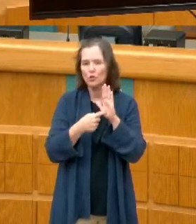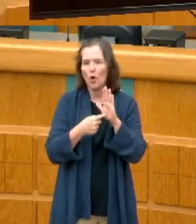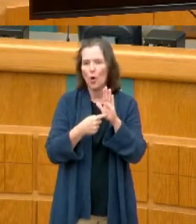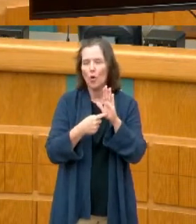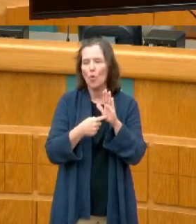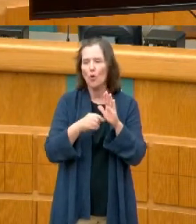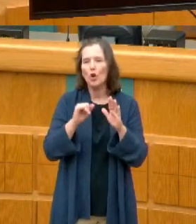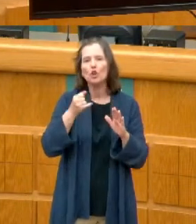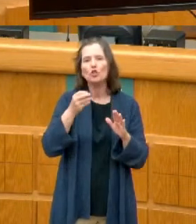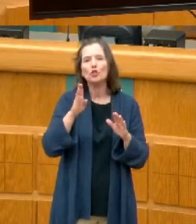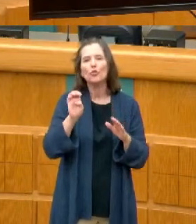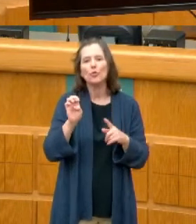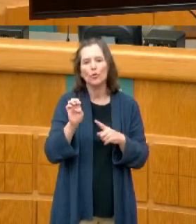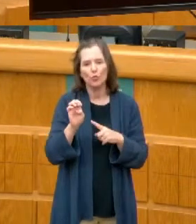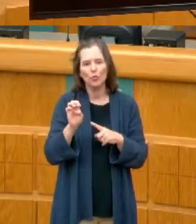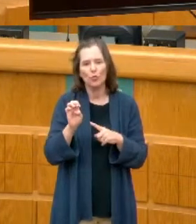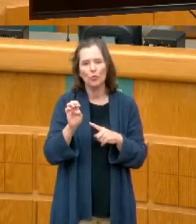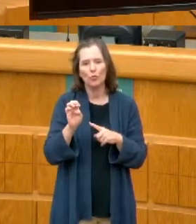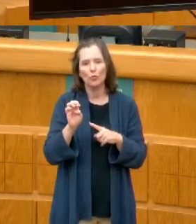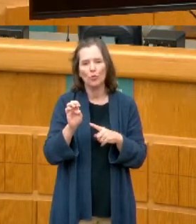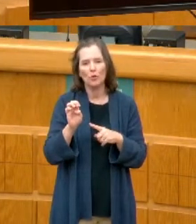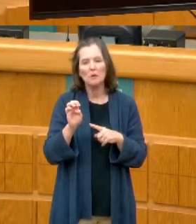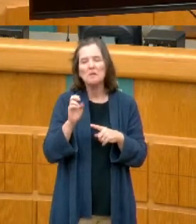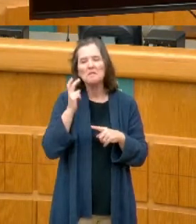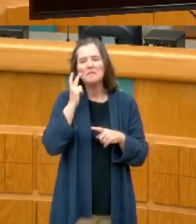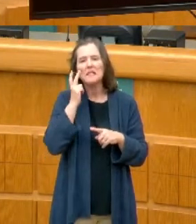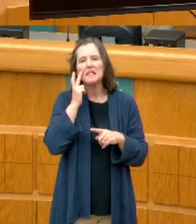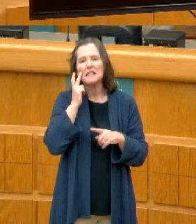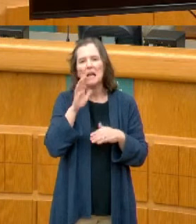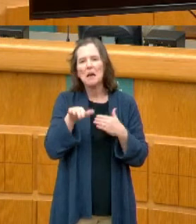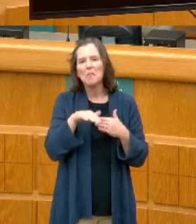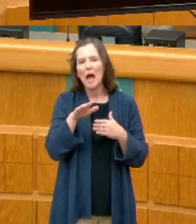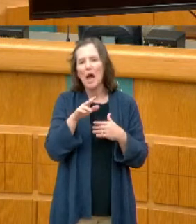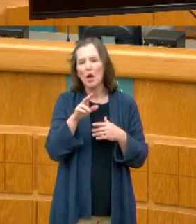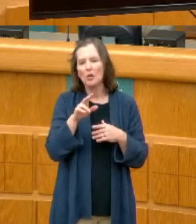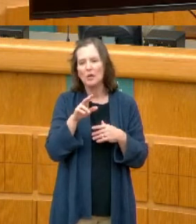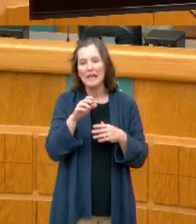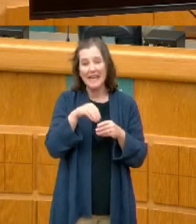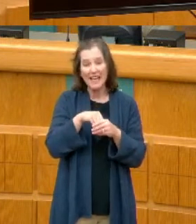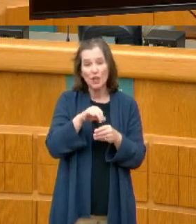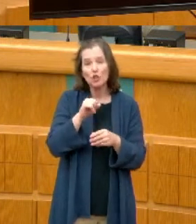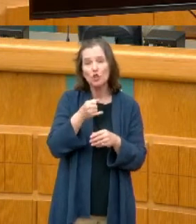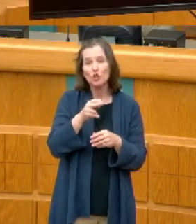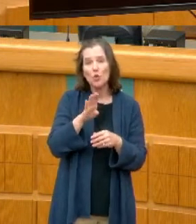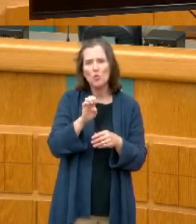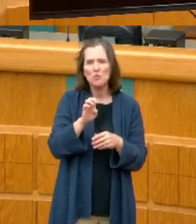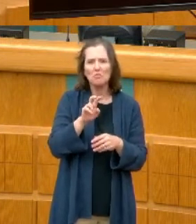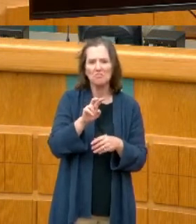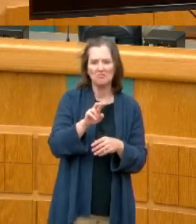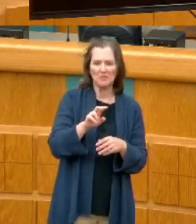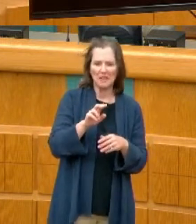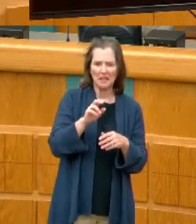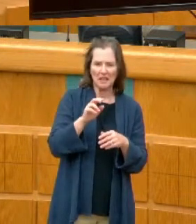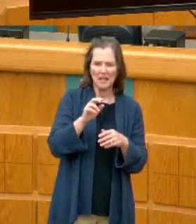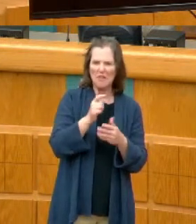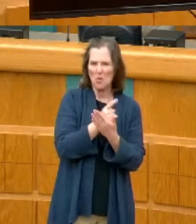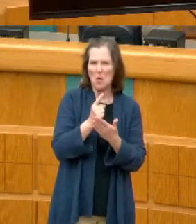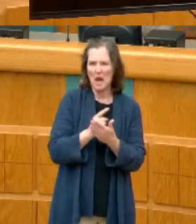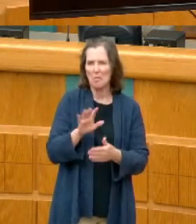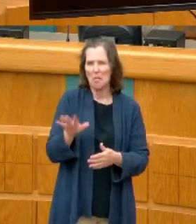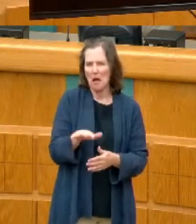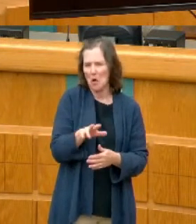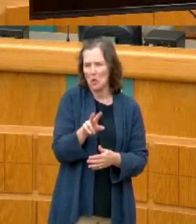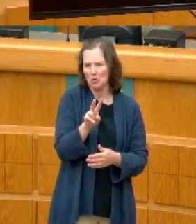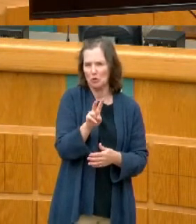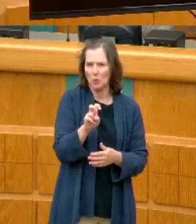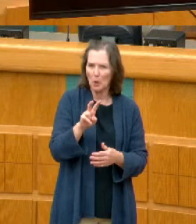you see that it's about 200 cases every week in June. But then what happens right after the 4th of